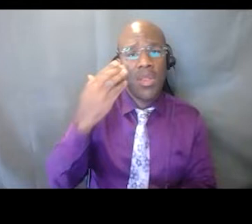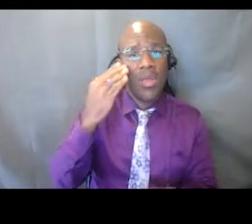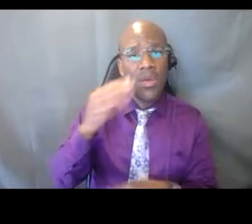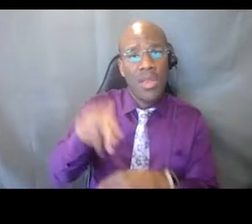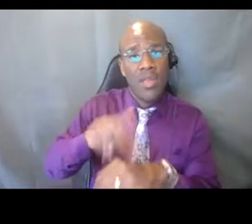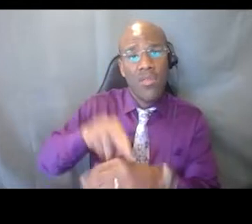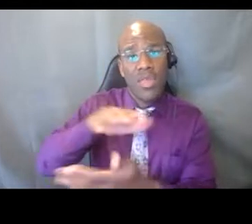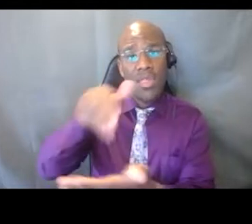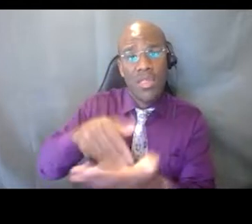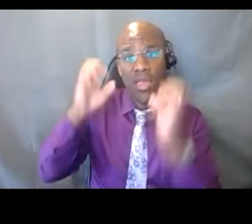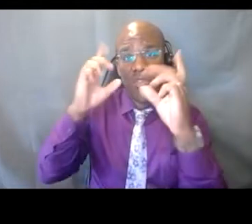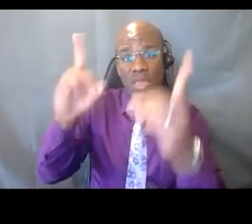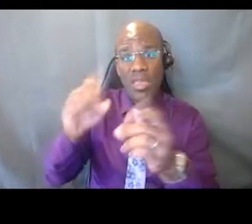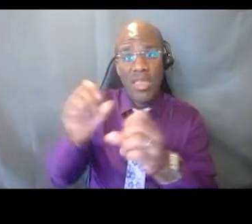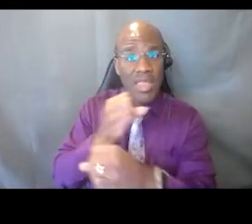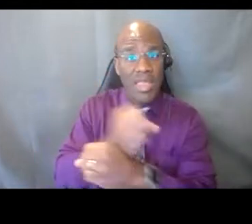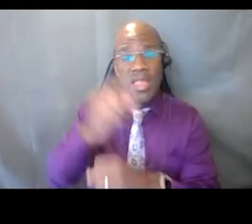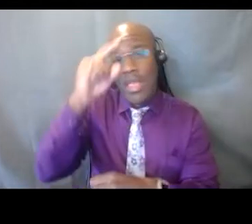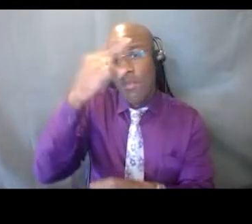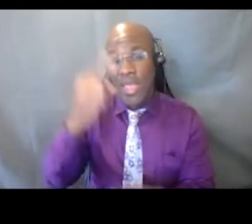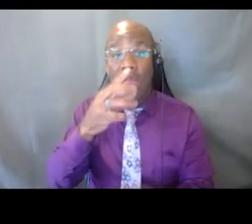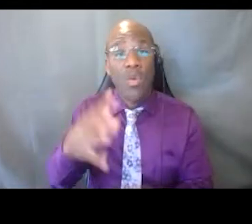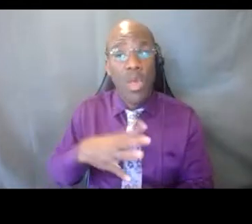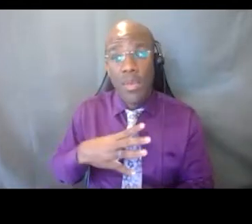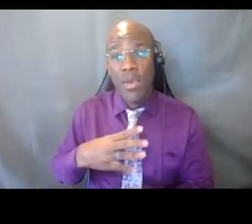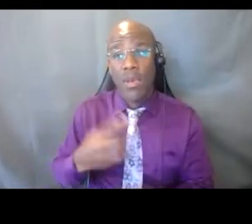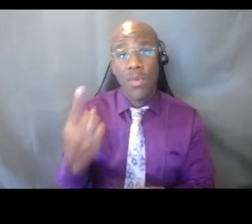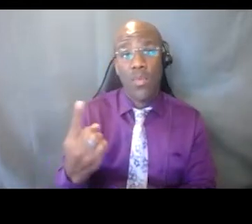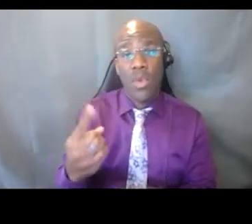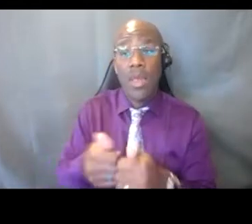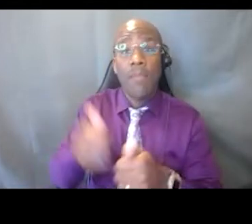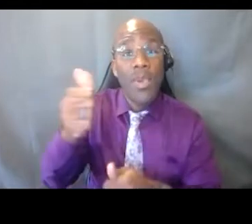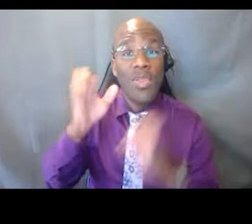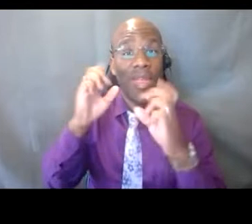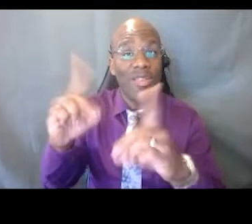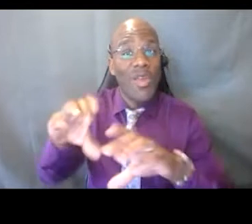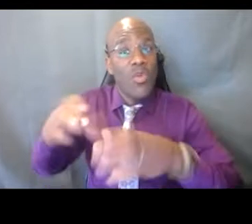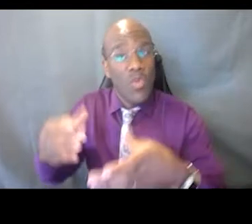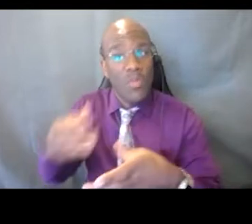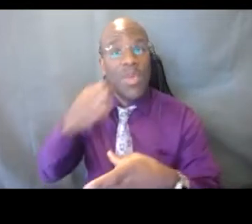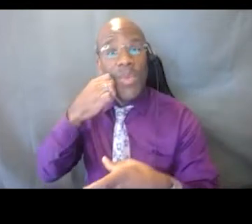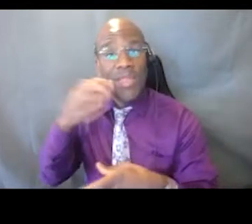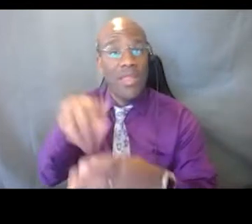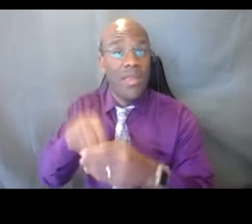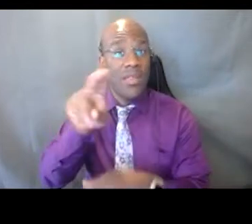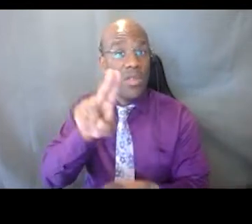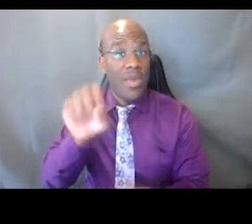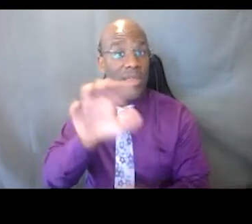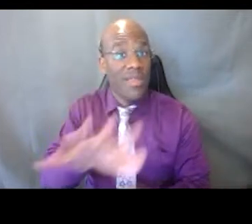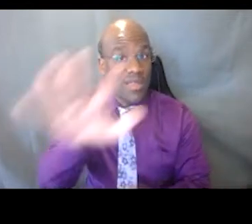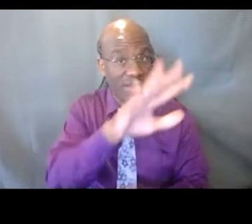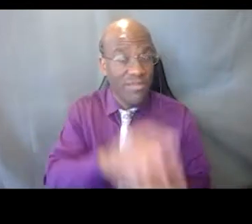that Black women are the single most educated group in the US. Also to note, if we look at the